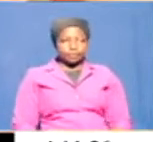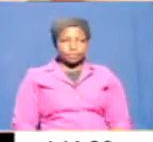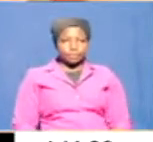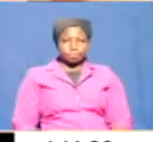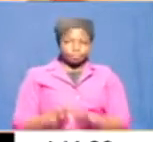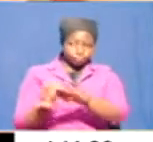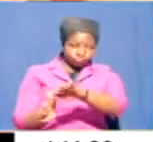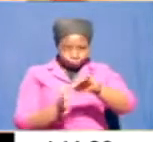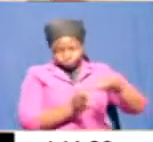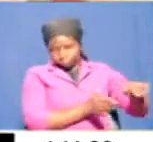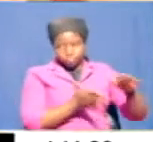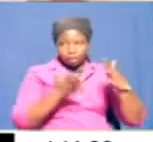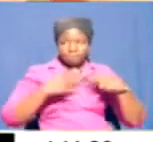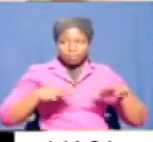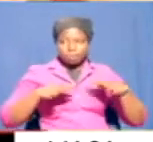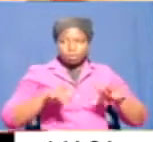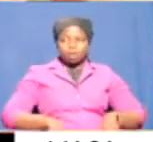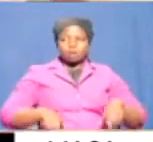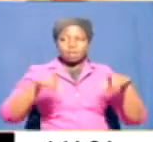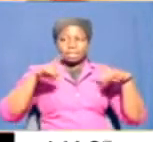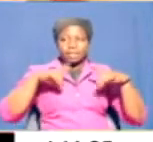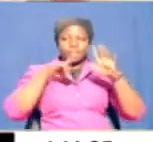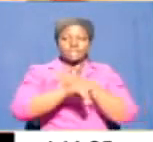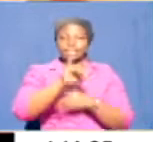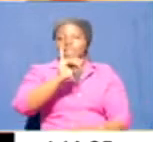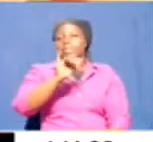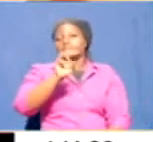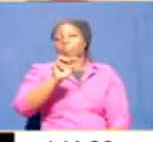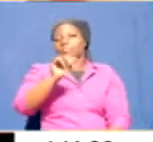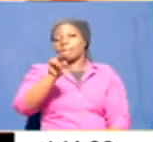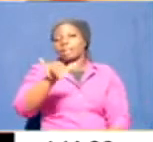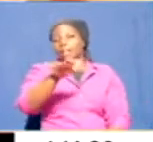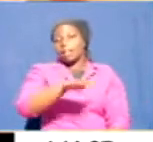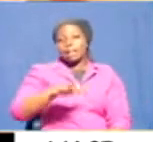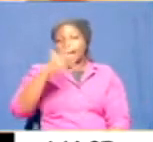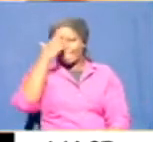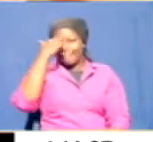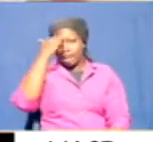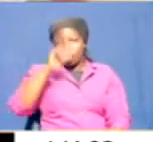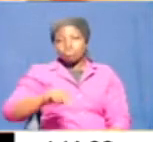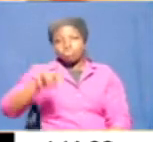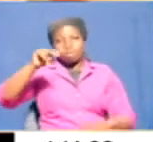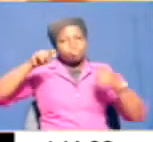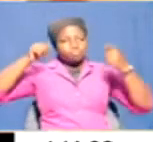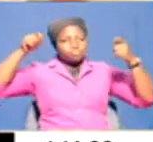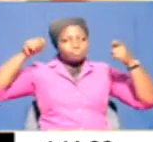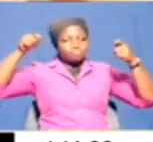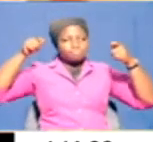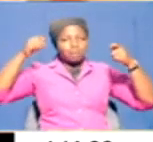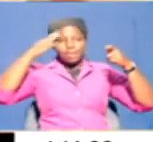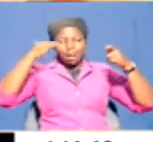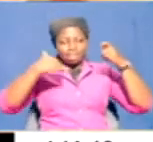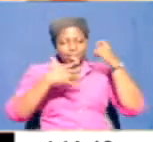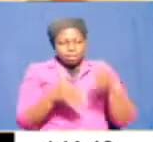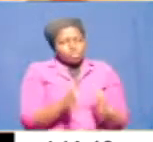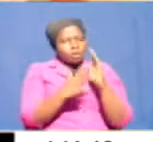Elsewhere, residents of Imani area in Narok North have taken to the streets to protest against the poor state of roads in the area.